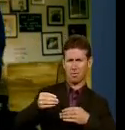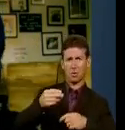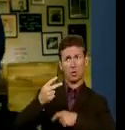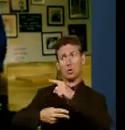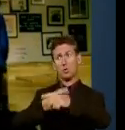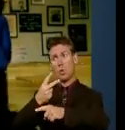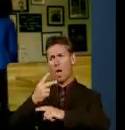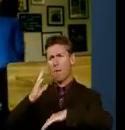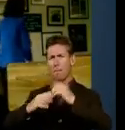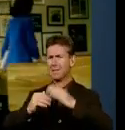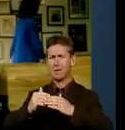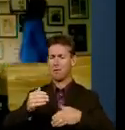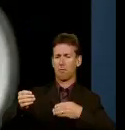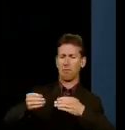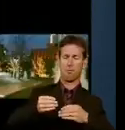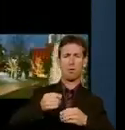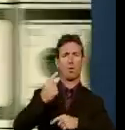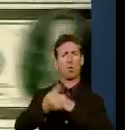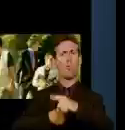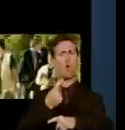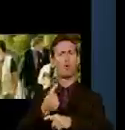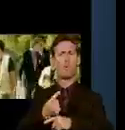1.